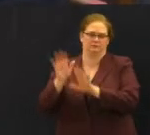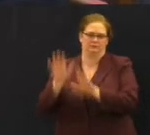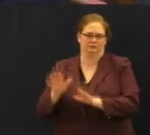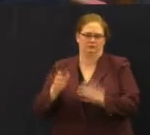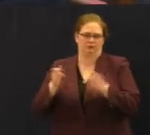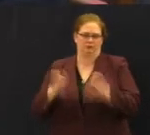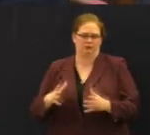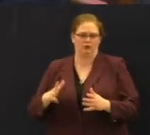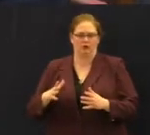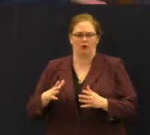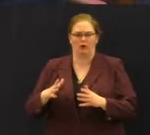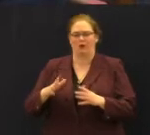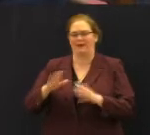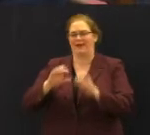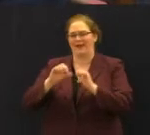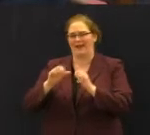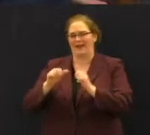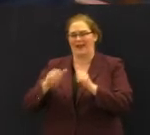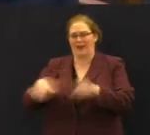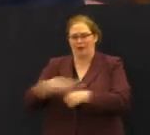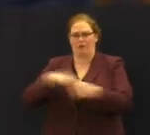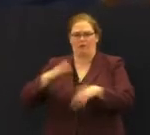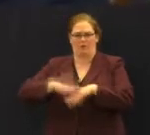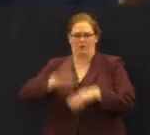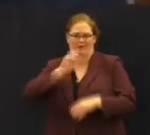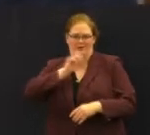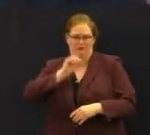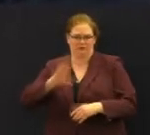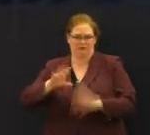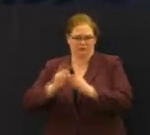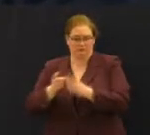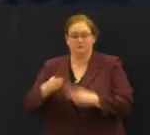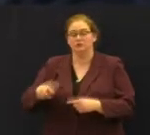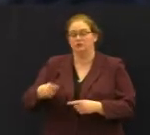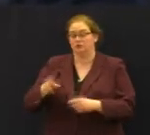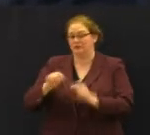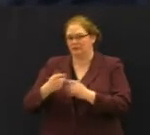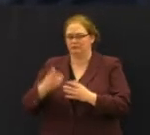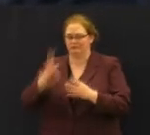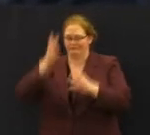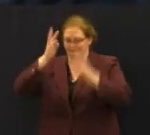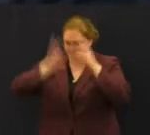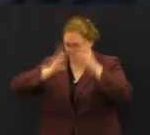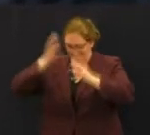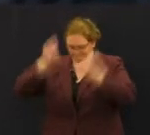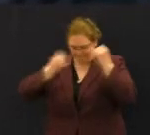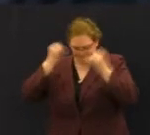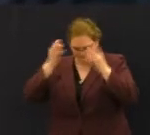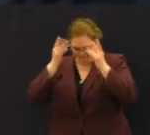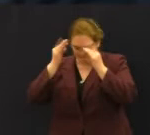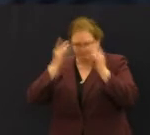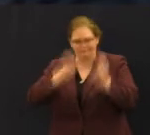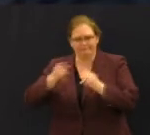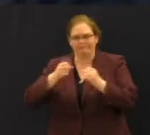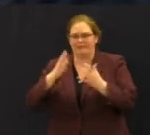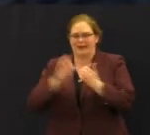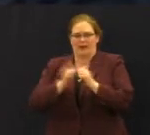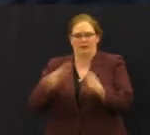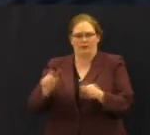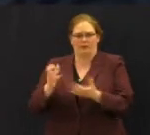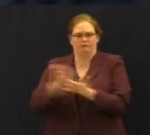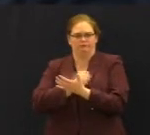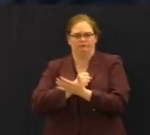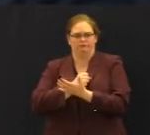of the Area on Aging, and her team put together some creative thinking to really strategize how we could